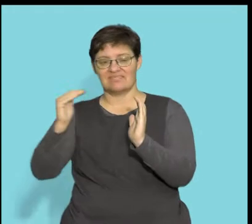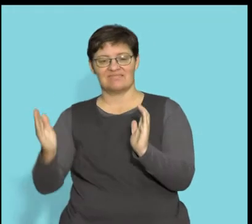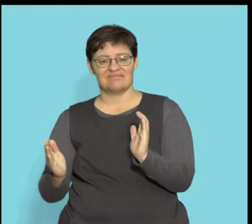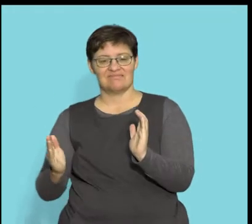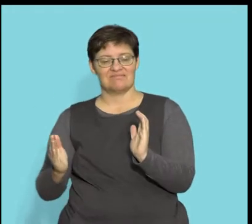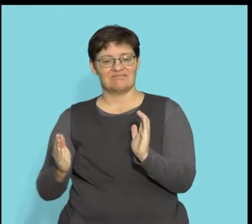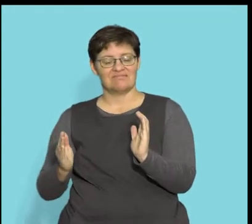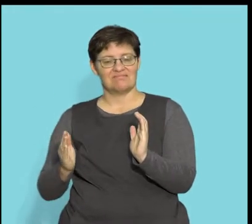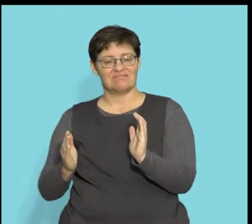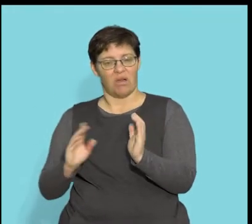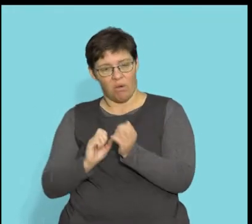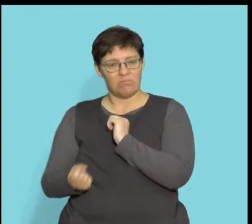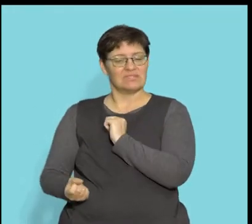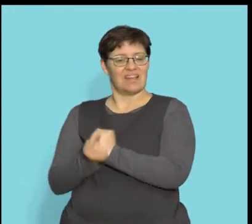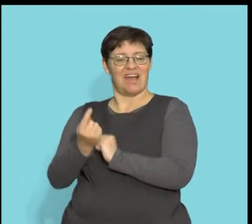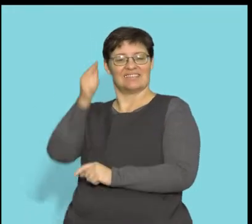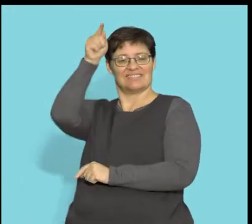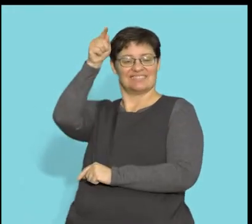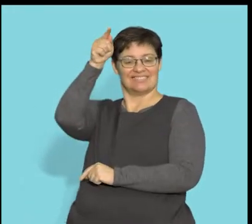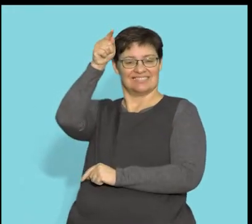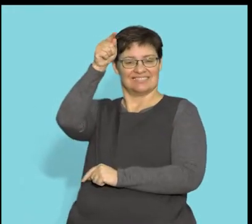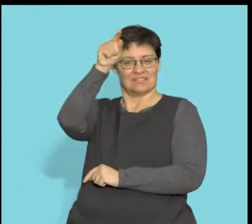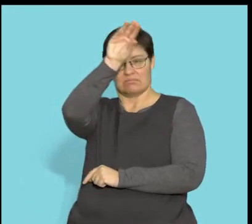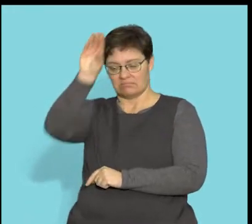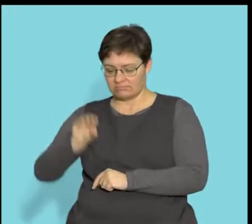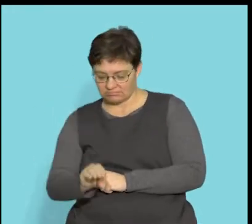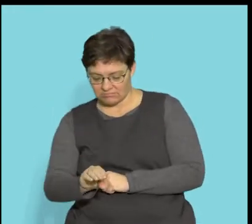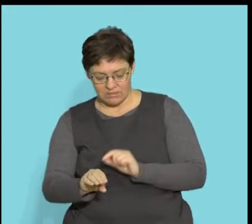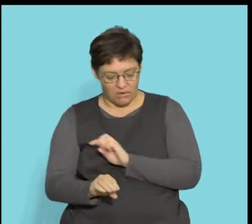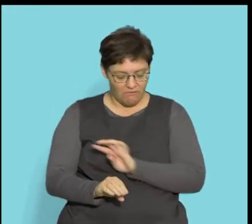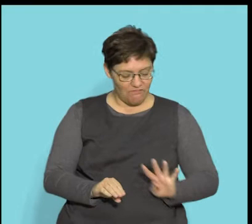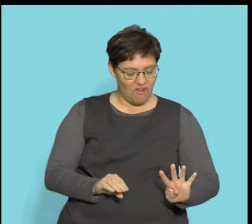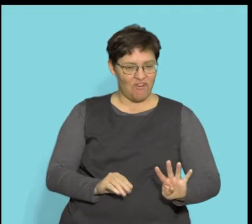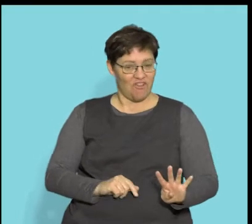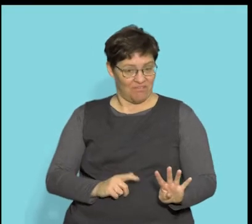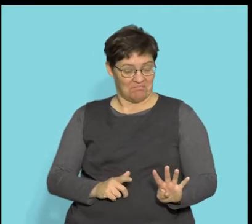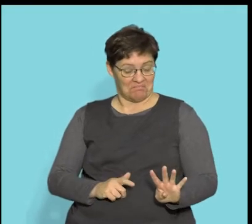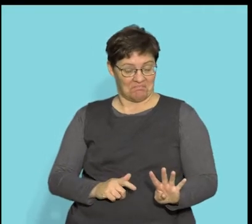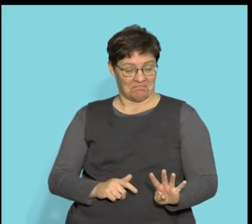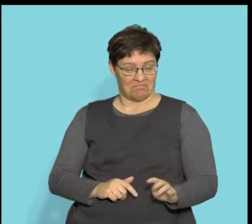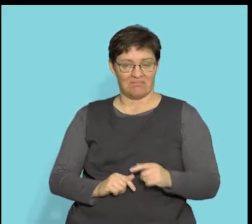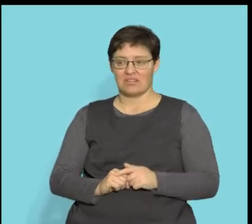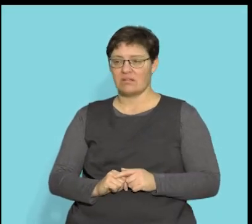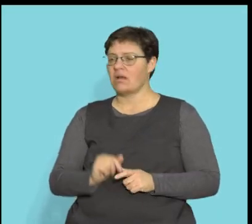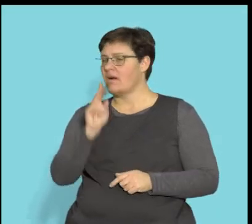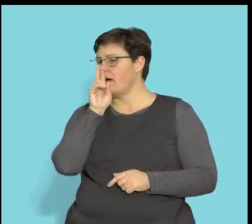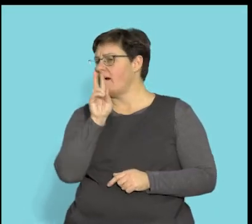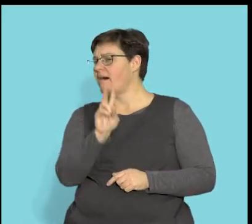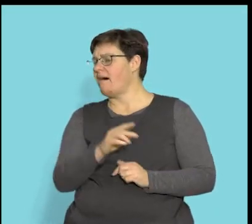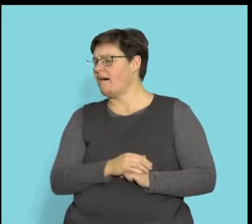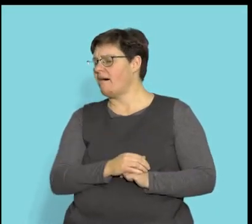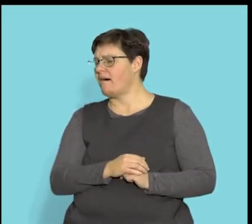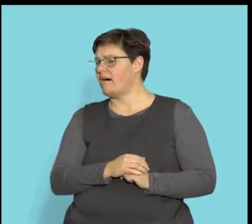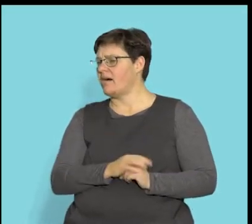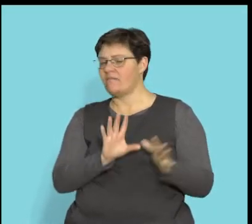times the original formula if I take a highest common factor of 4 out. So I'm going to ask you guys to start